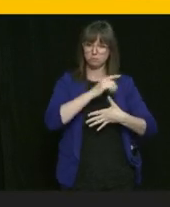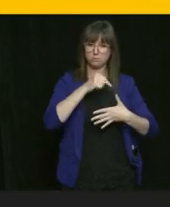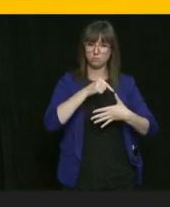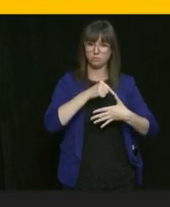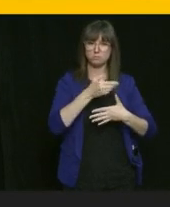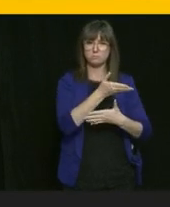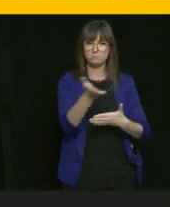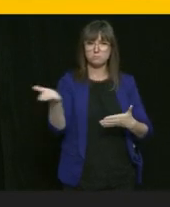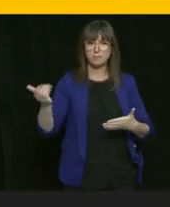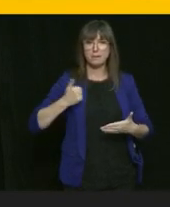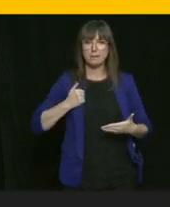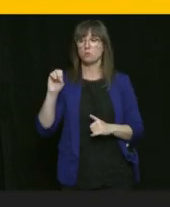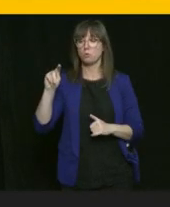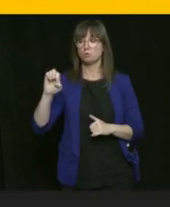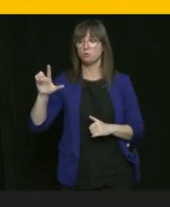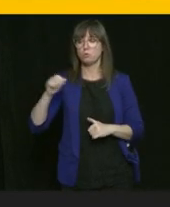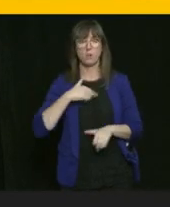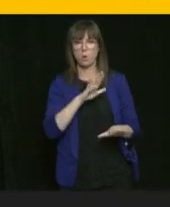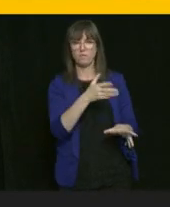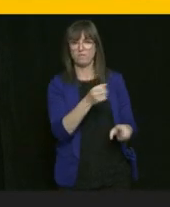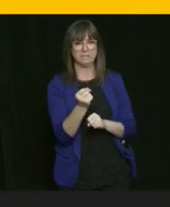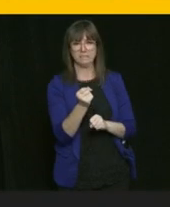Canadians, particularly the most vulnerable.